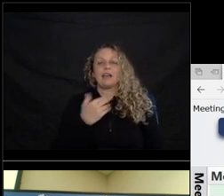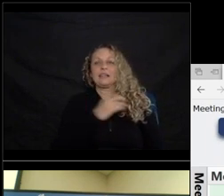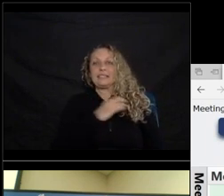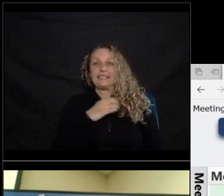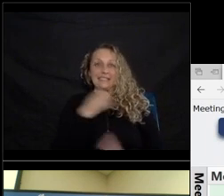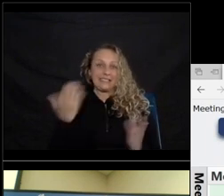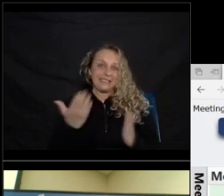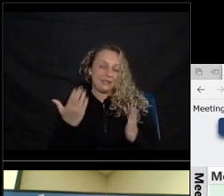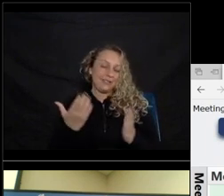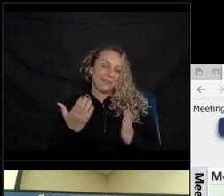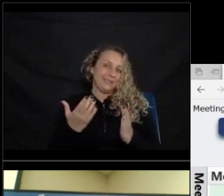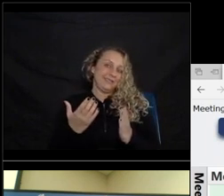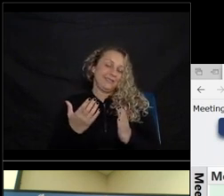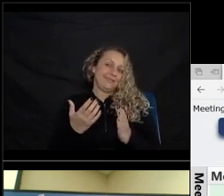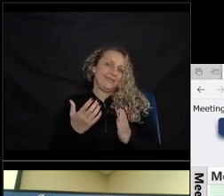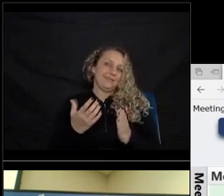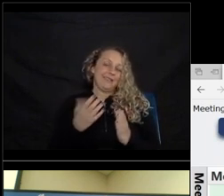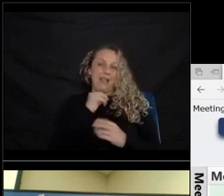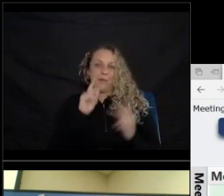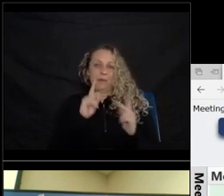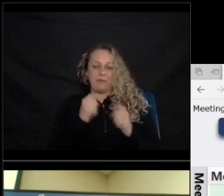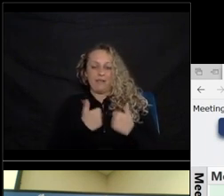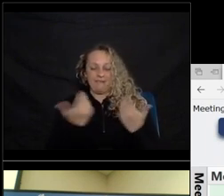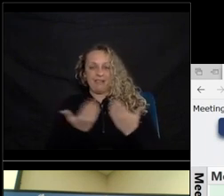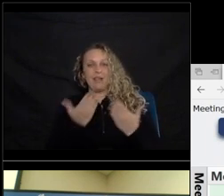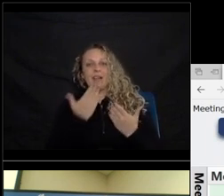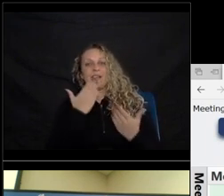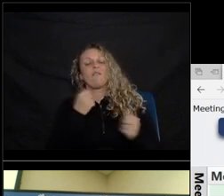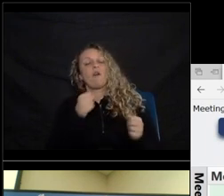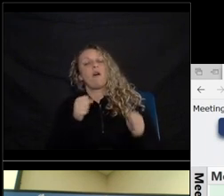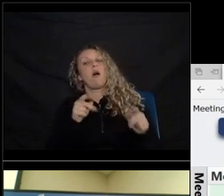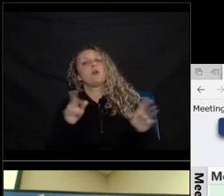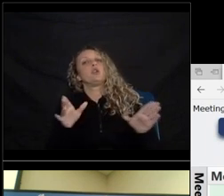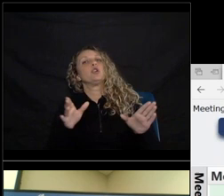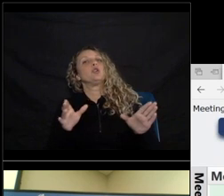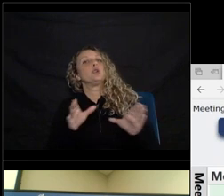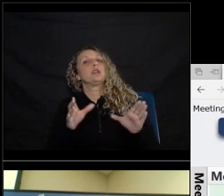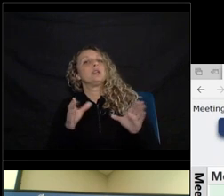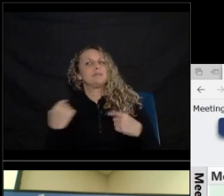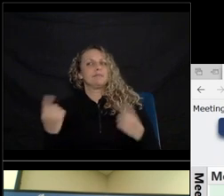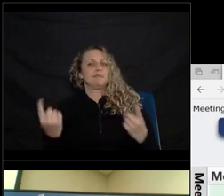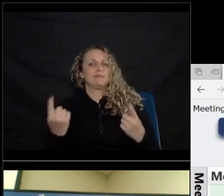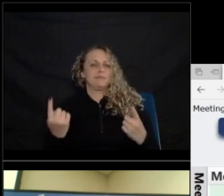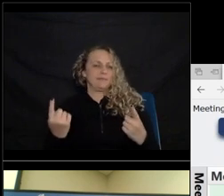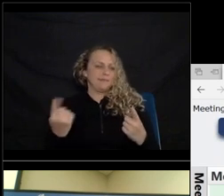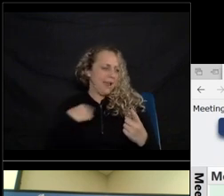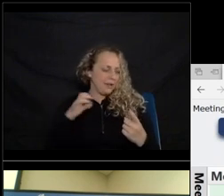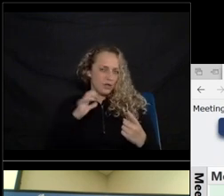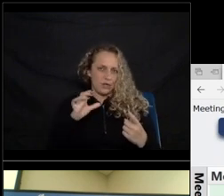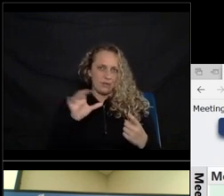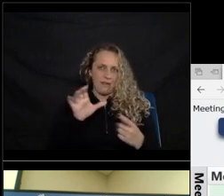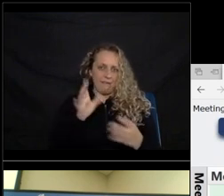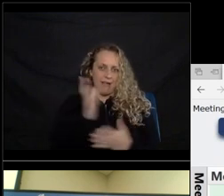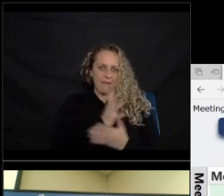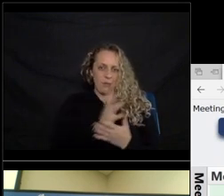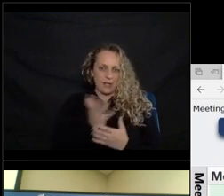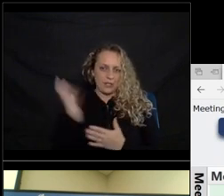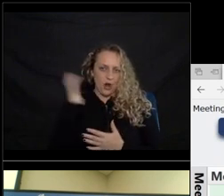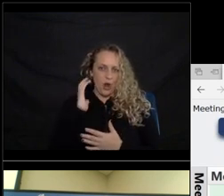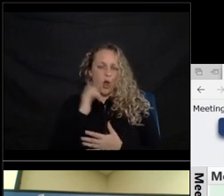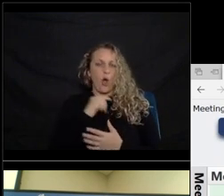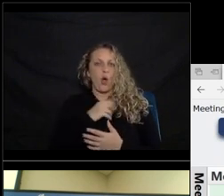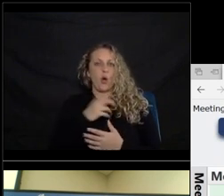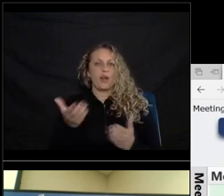city. Thank you for the opportunity to do something I should have probably done 5 weeks ago, and that's introduce Deputy